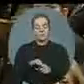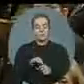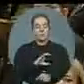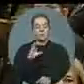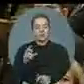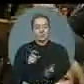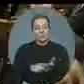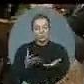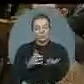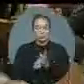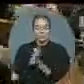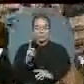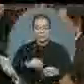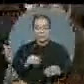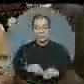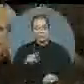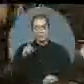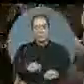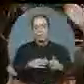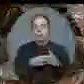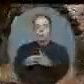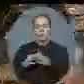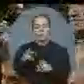from the Canadian people, not from the...